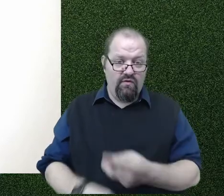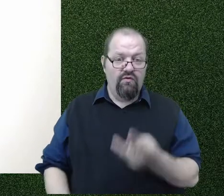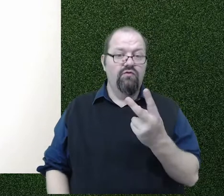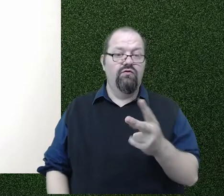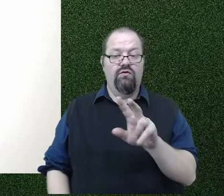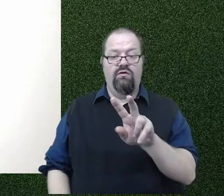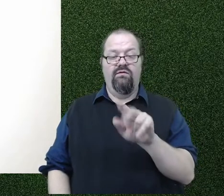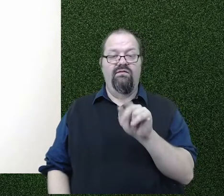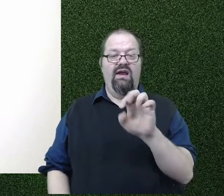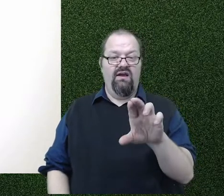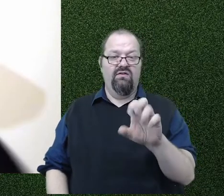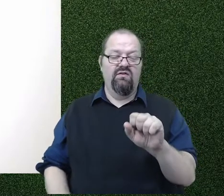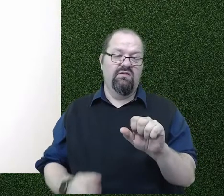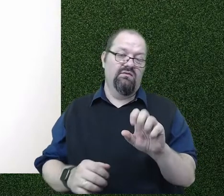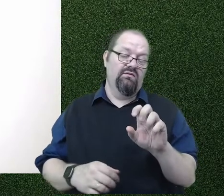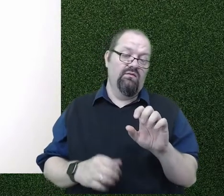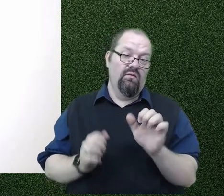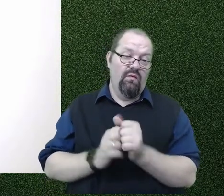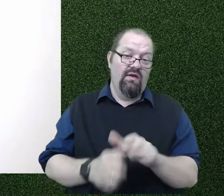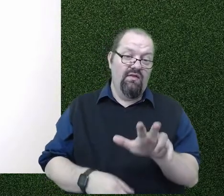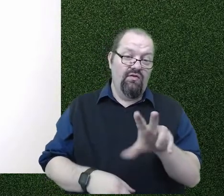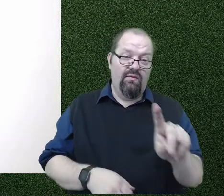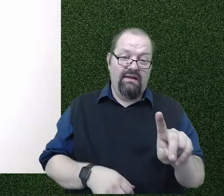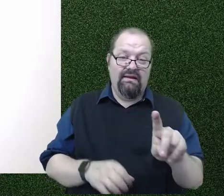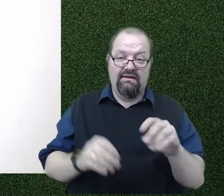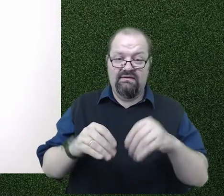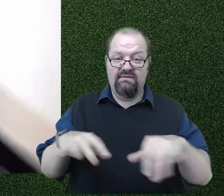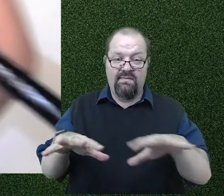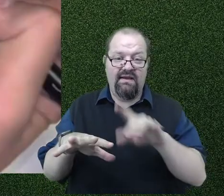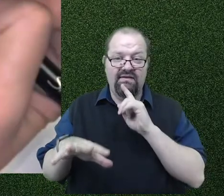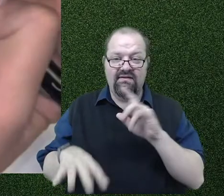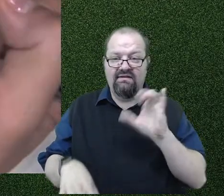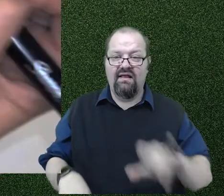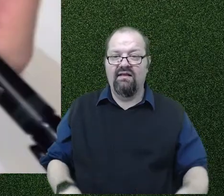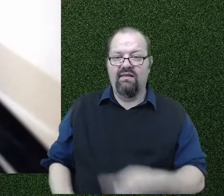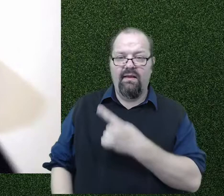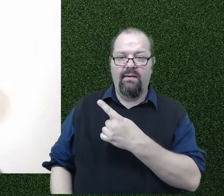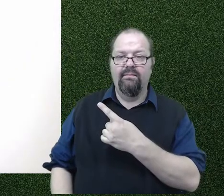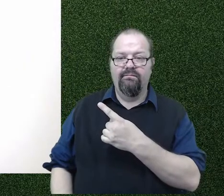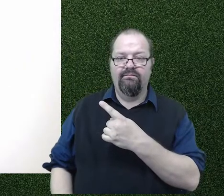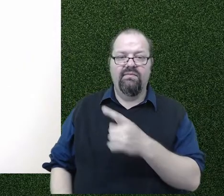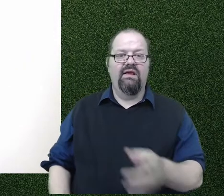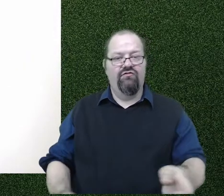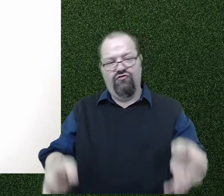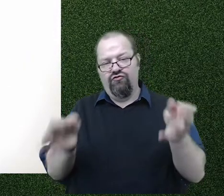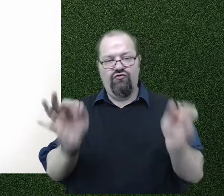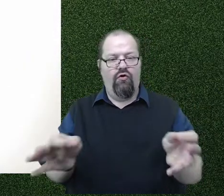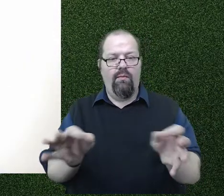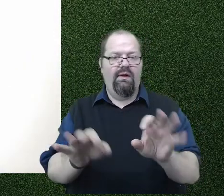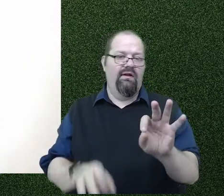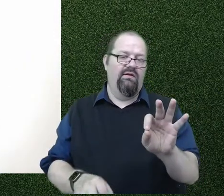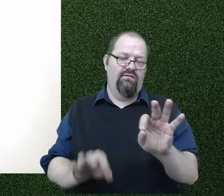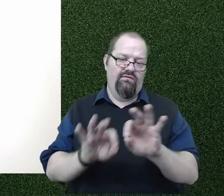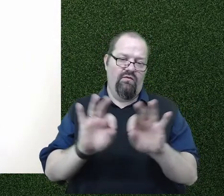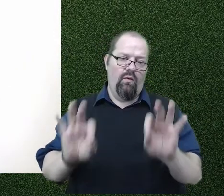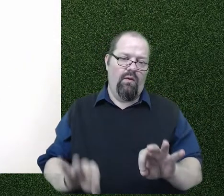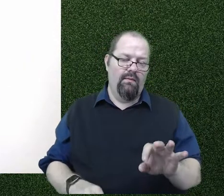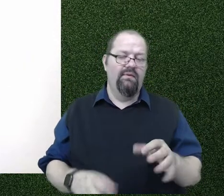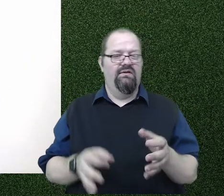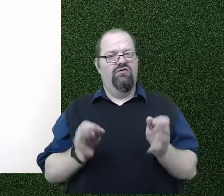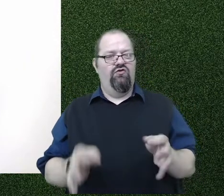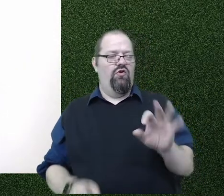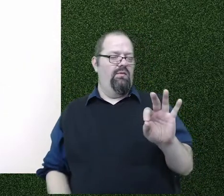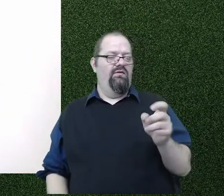vectors are in three-dimensional space, is this determinant form. So it looks